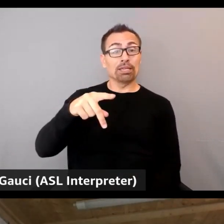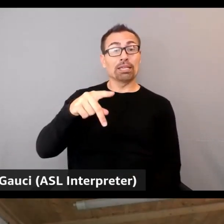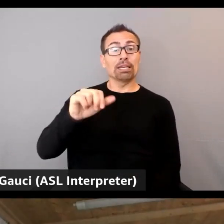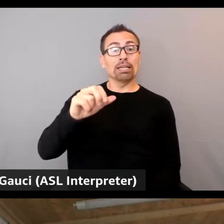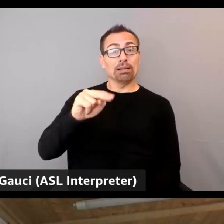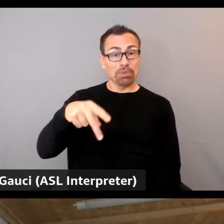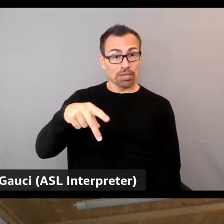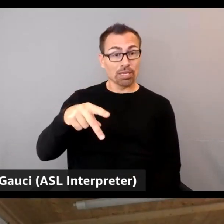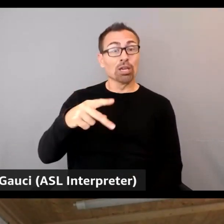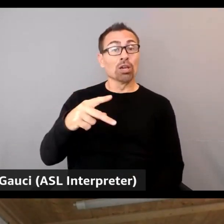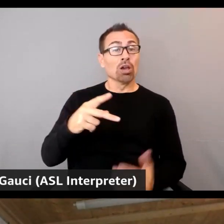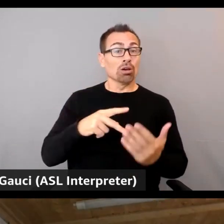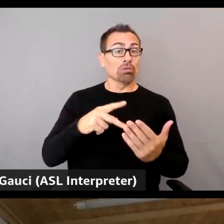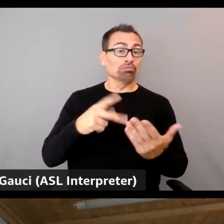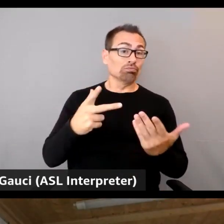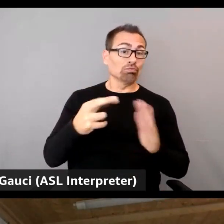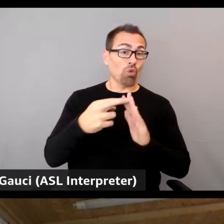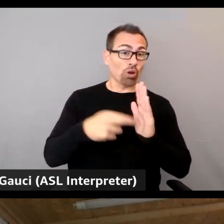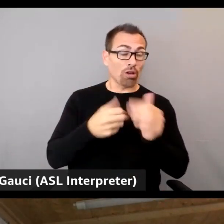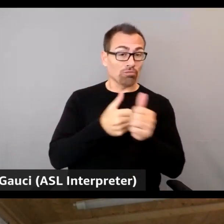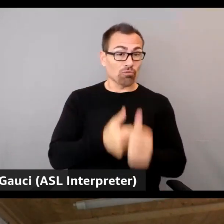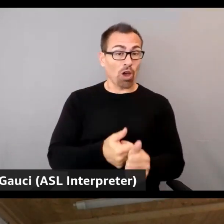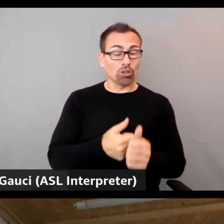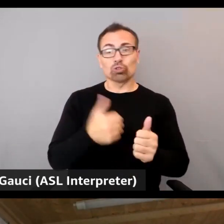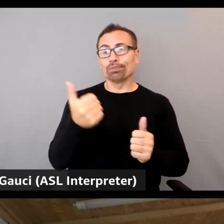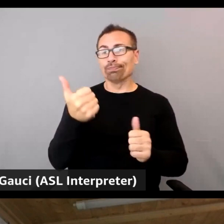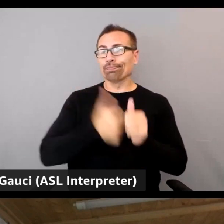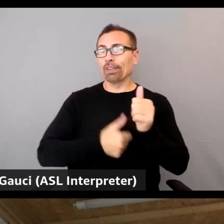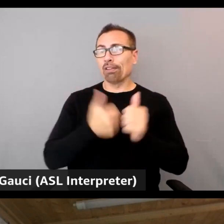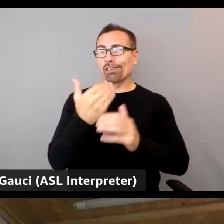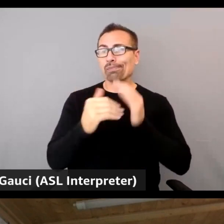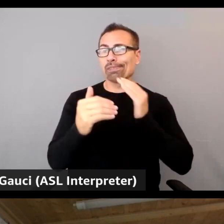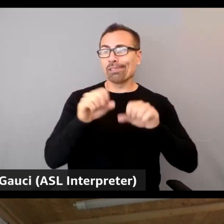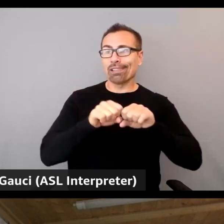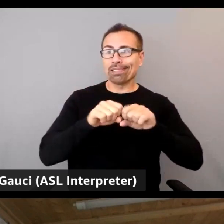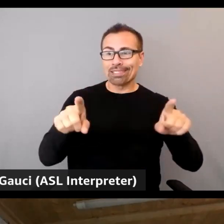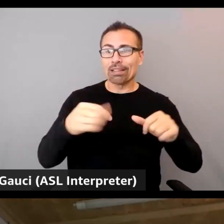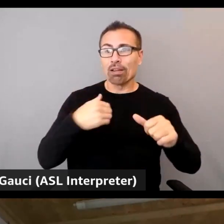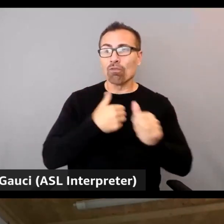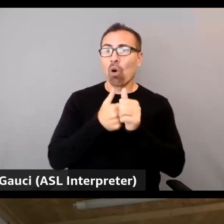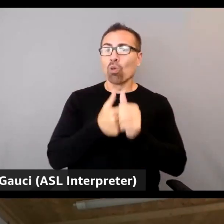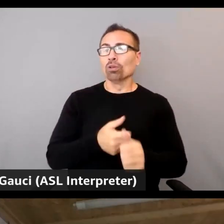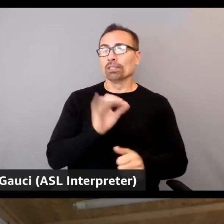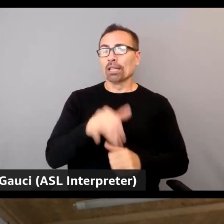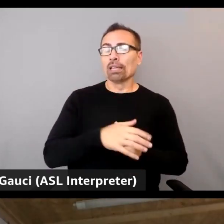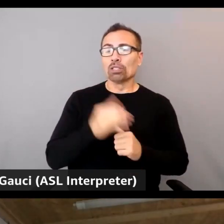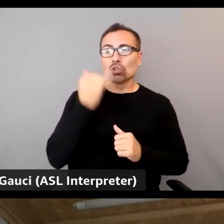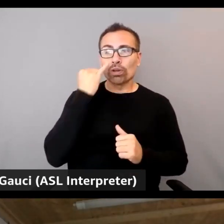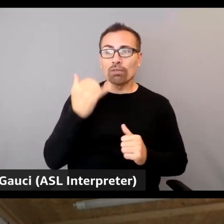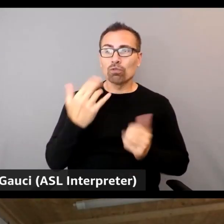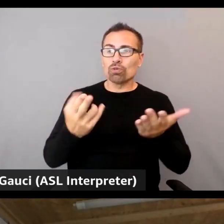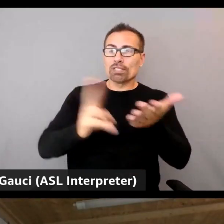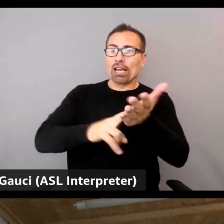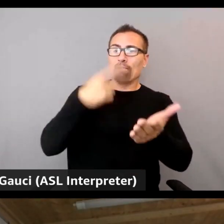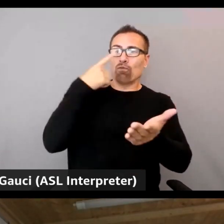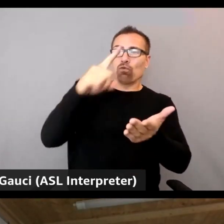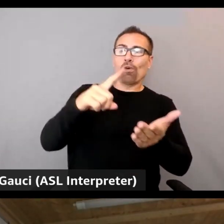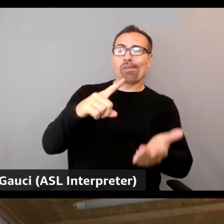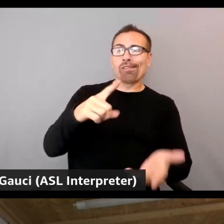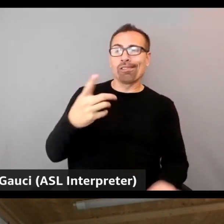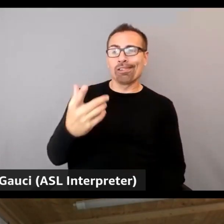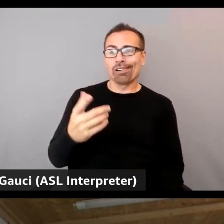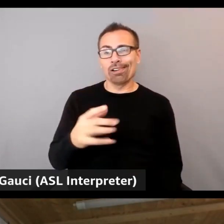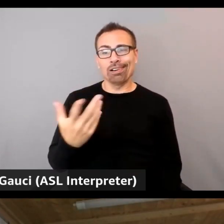ever been sent over an IP. If you if you sign up for an ESP today, an email service provider, right? Um,